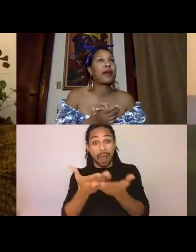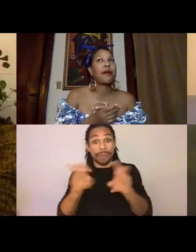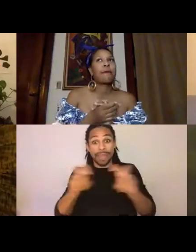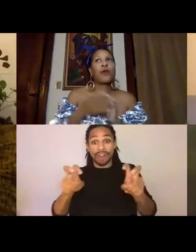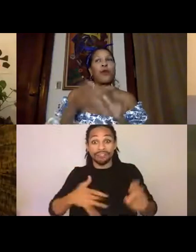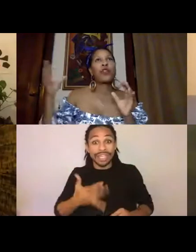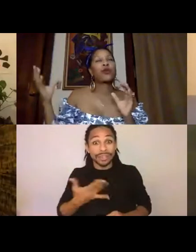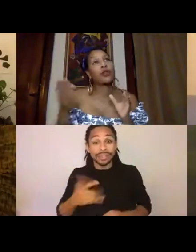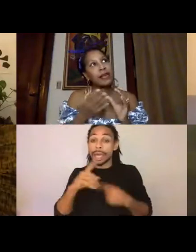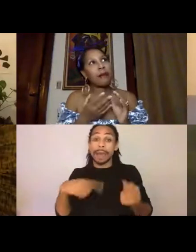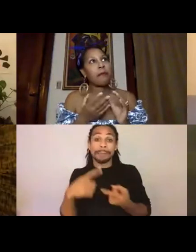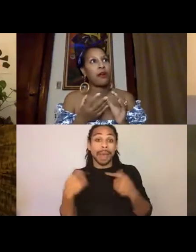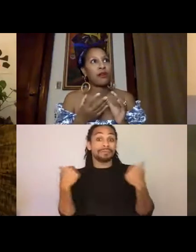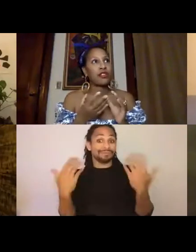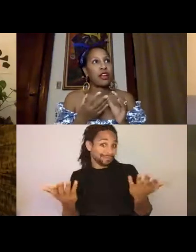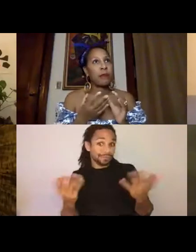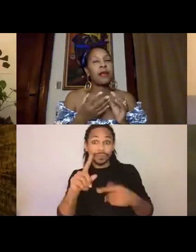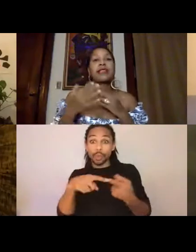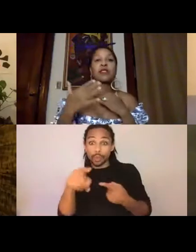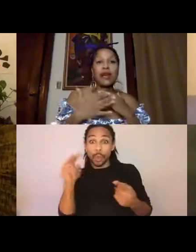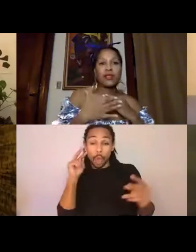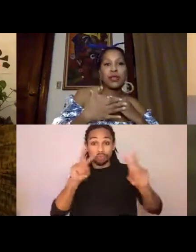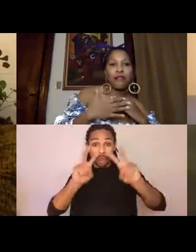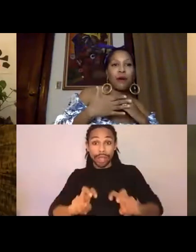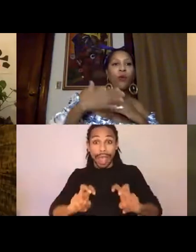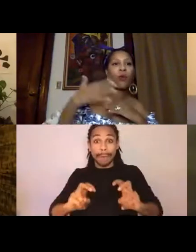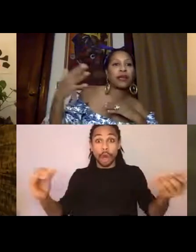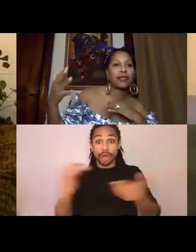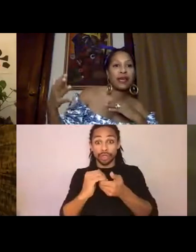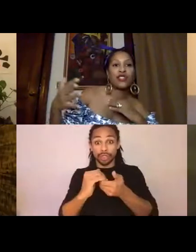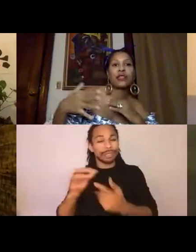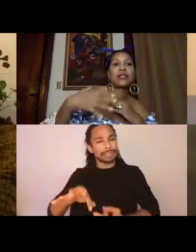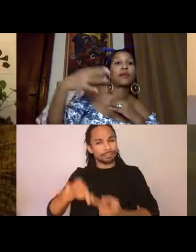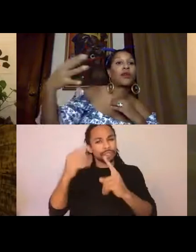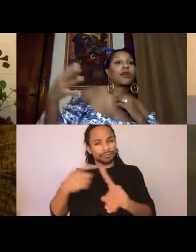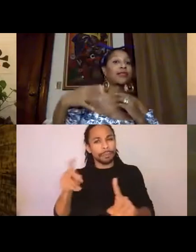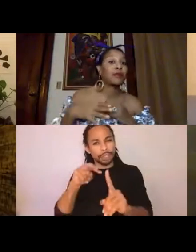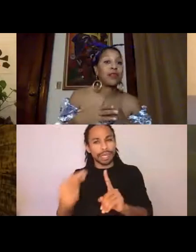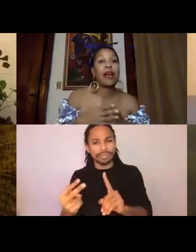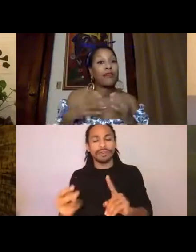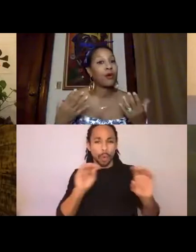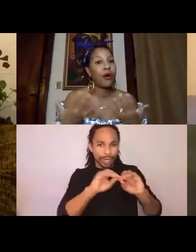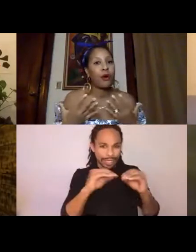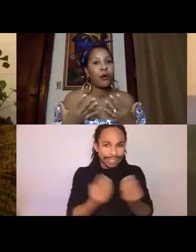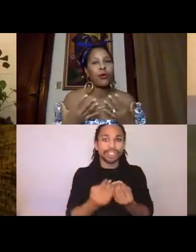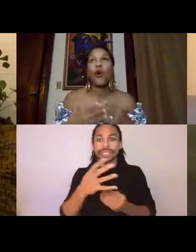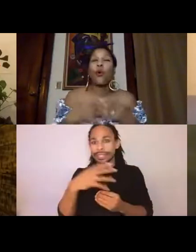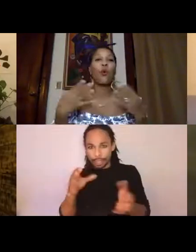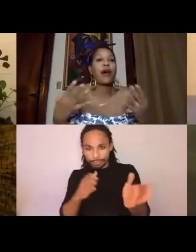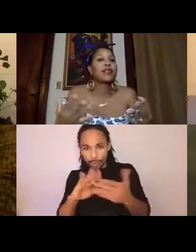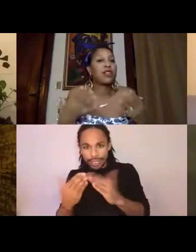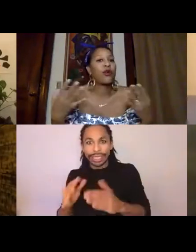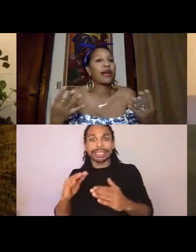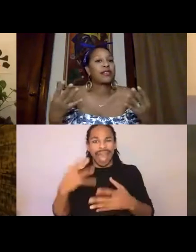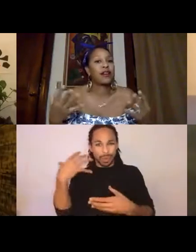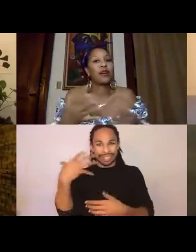about when you look at partnership, especially from organizations and communities outside of your own, what